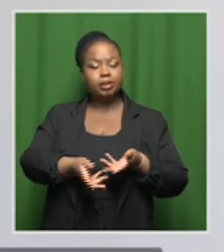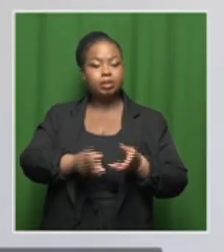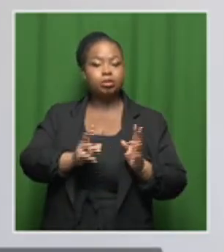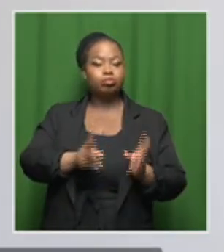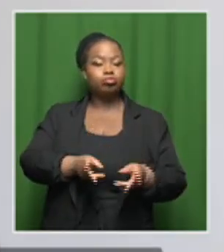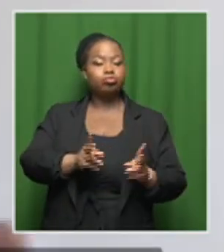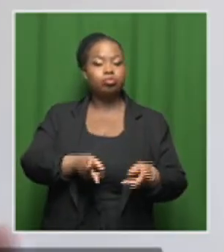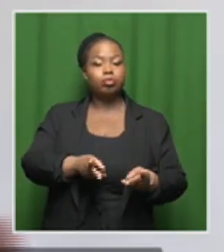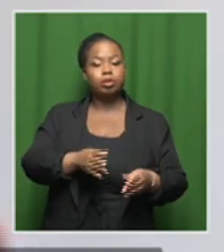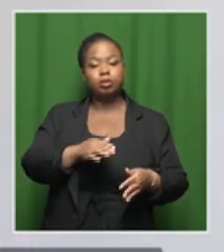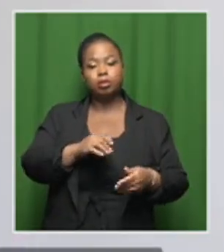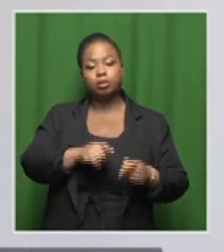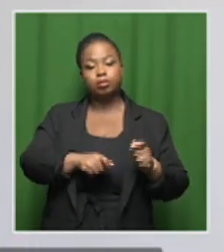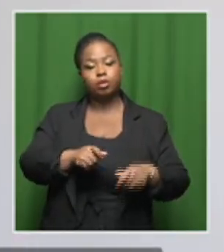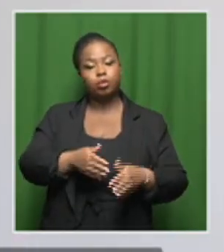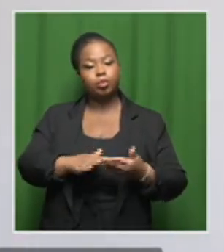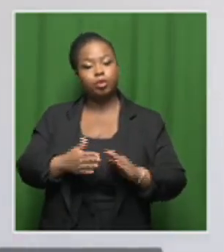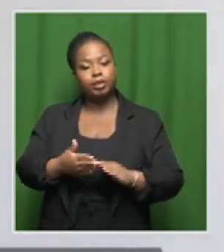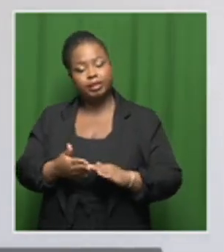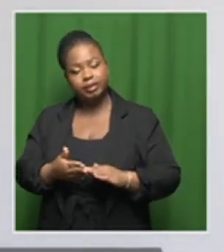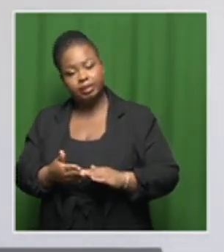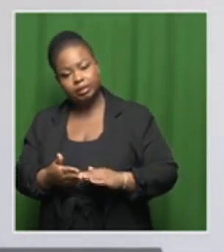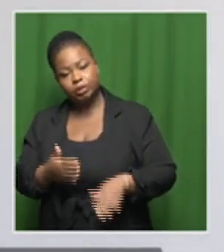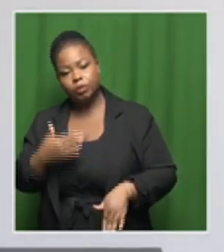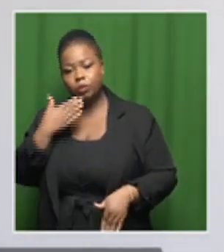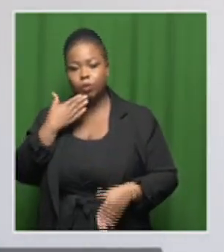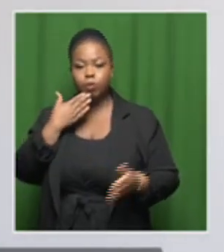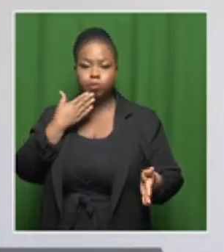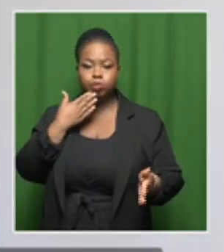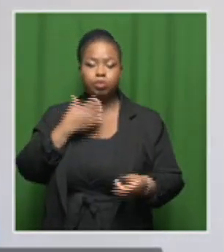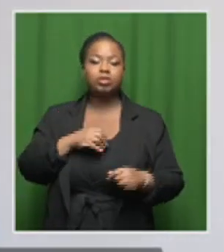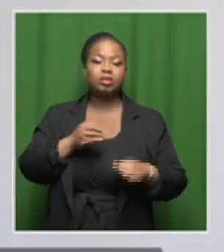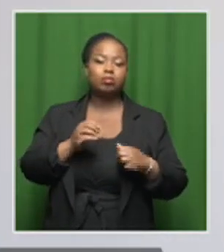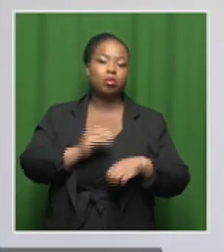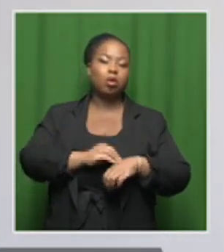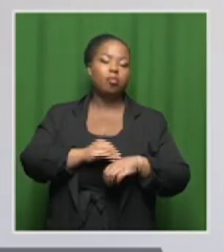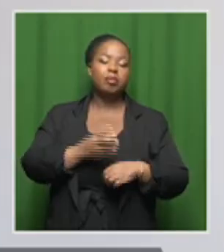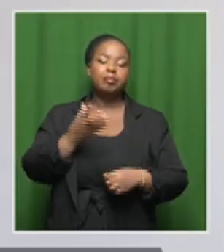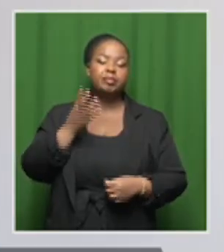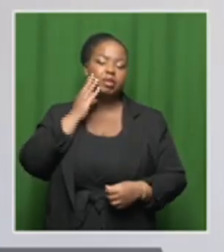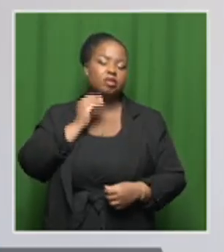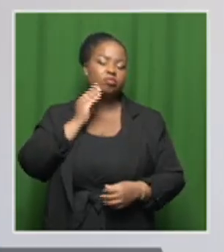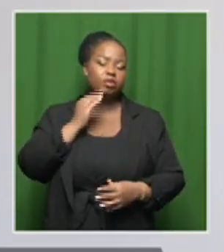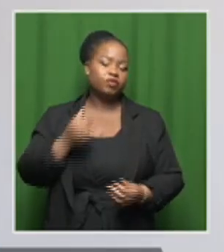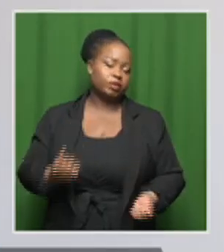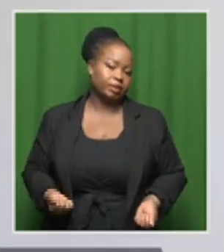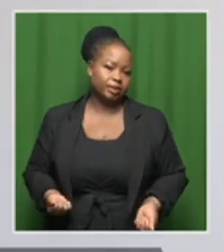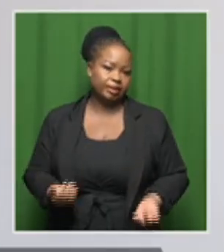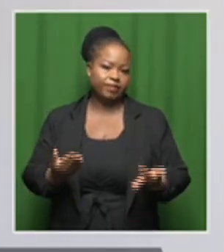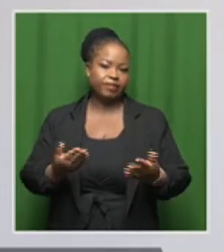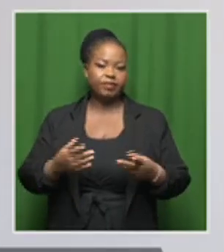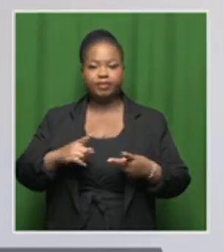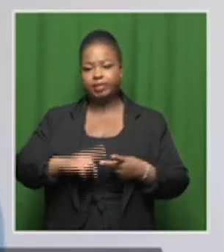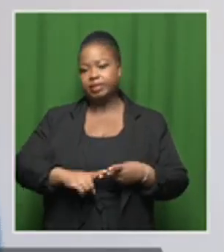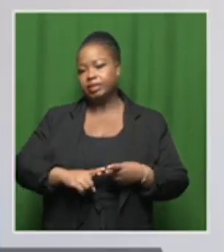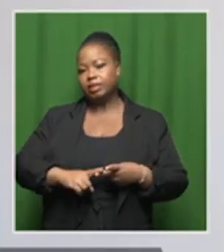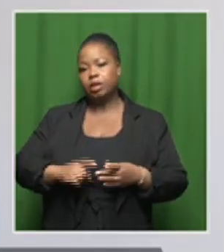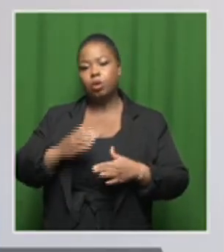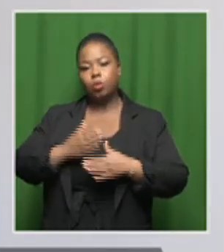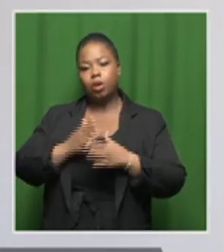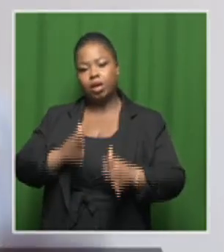ordinary residents at the forefront of service delivery and workers' protests. So